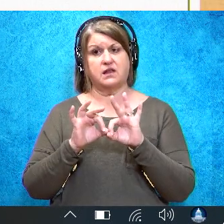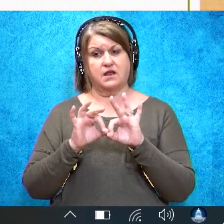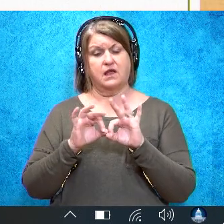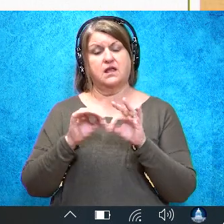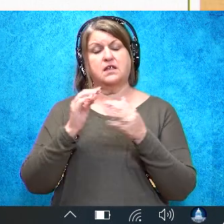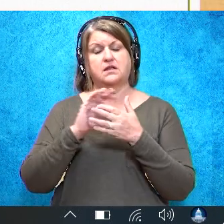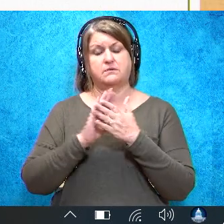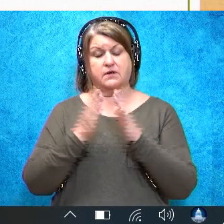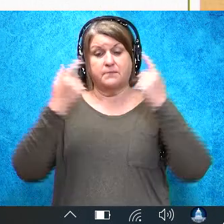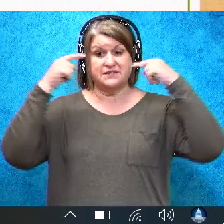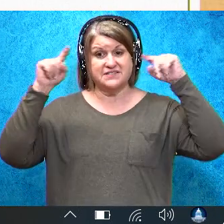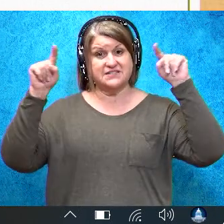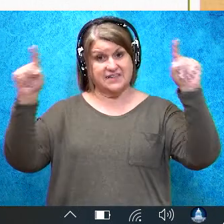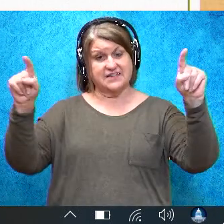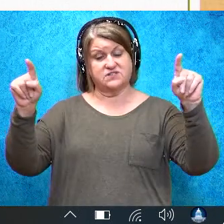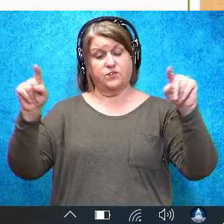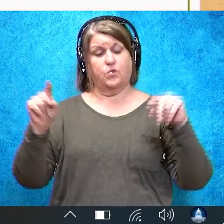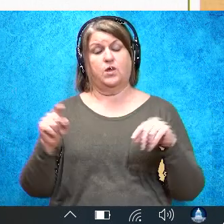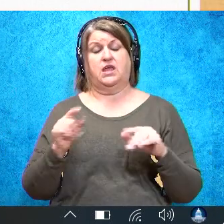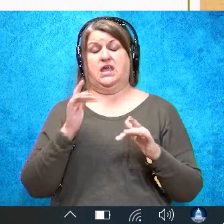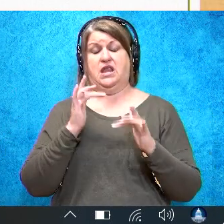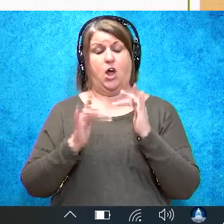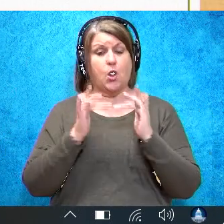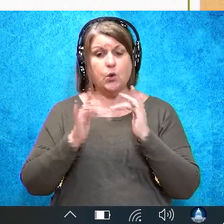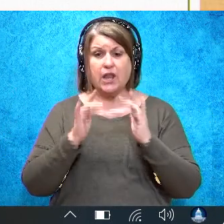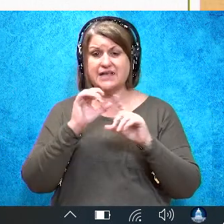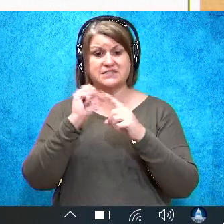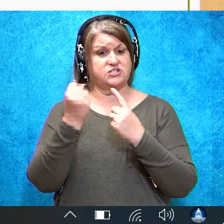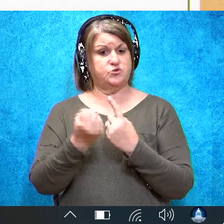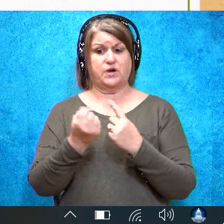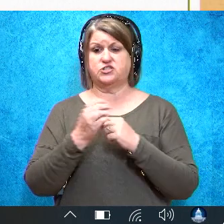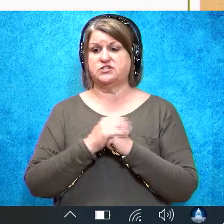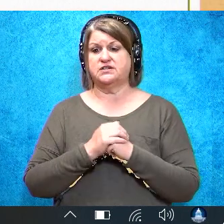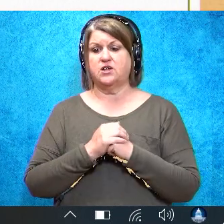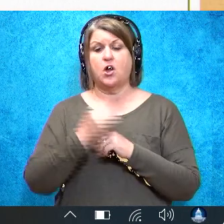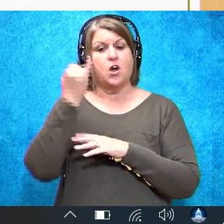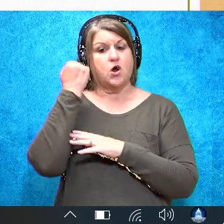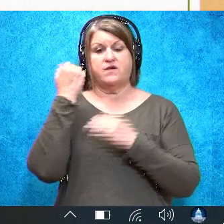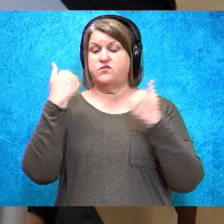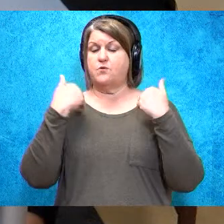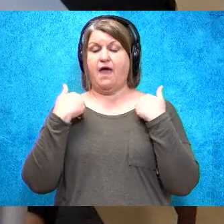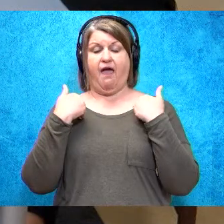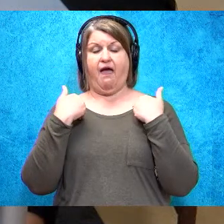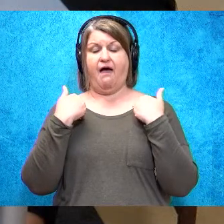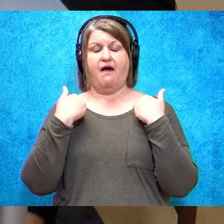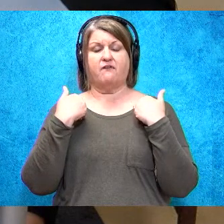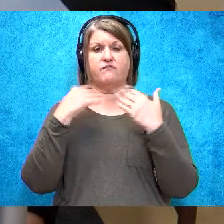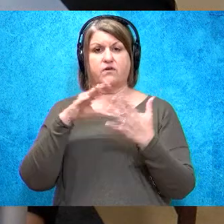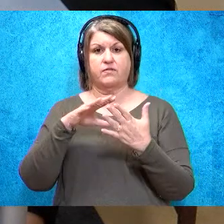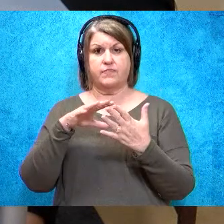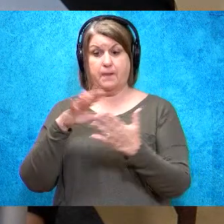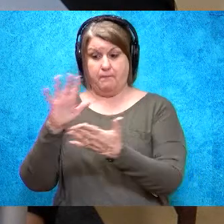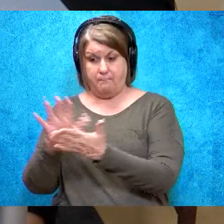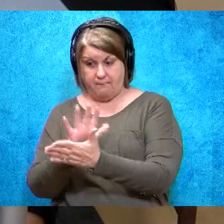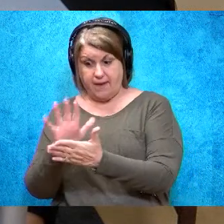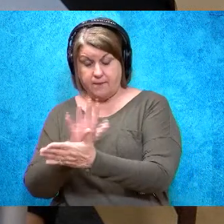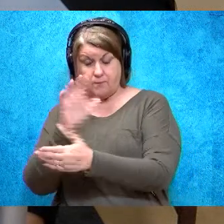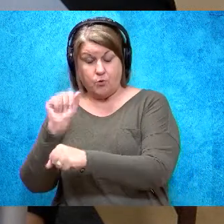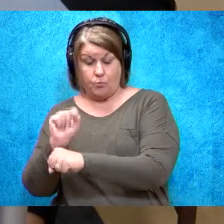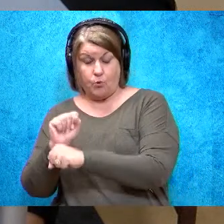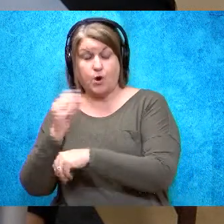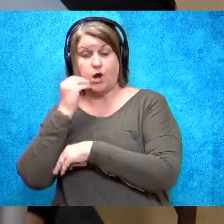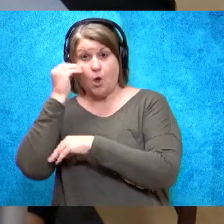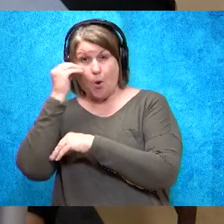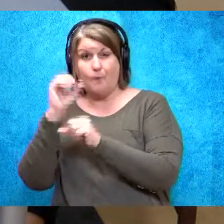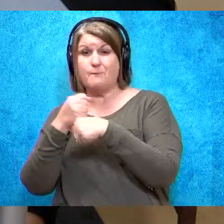type of online learning situation, or even if you do have the learning packet at home, making sure that you know how to